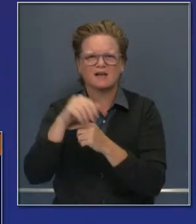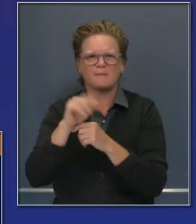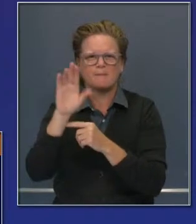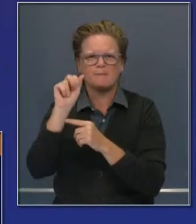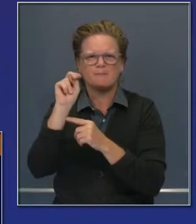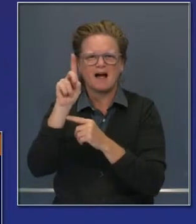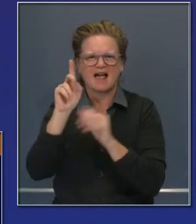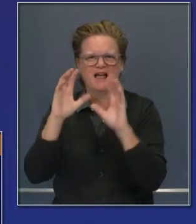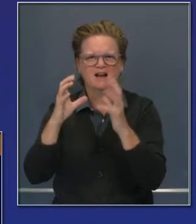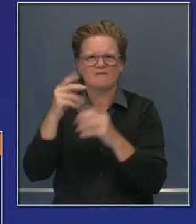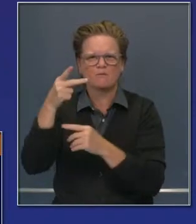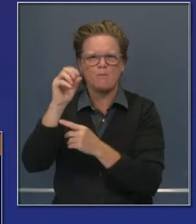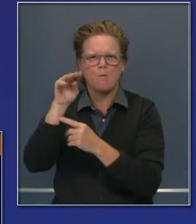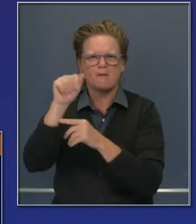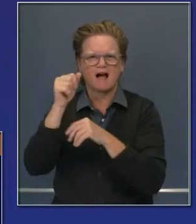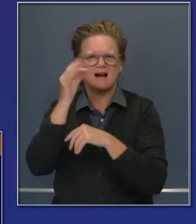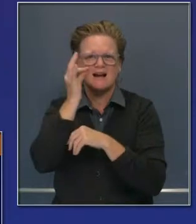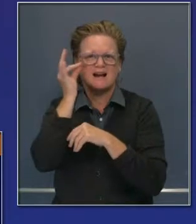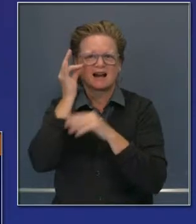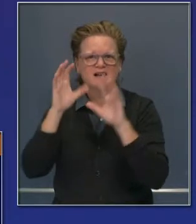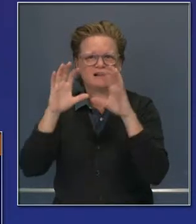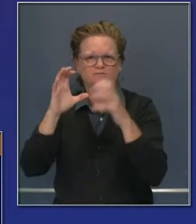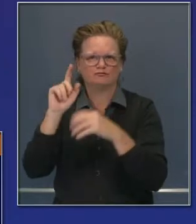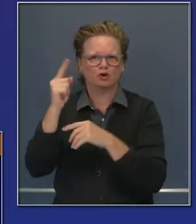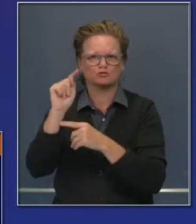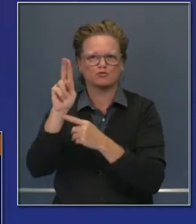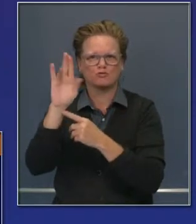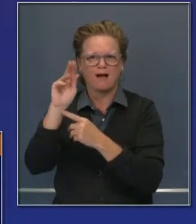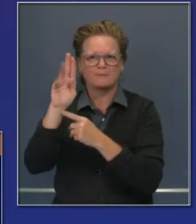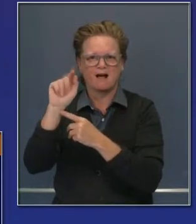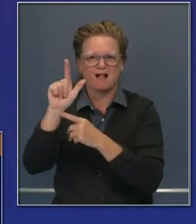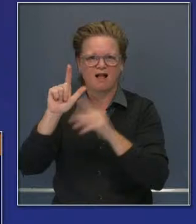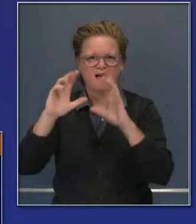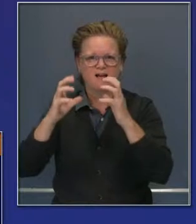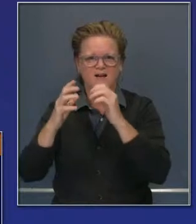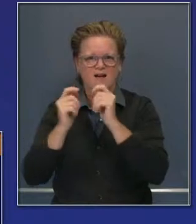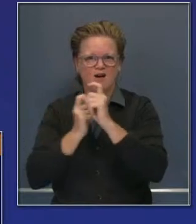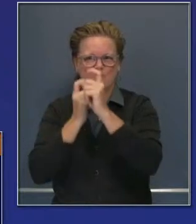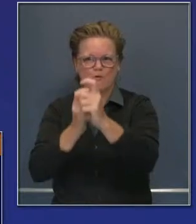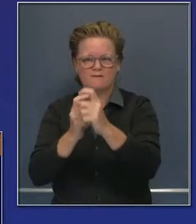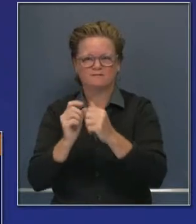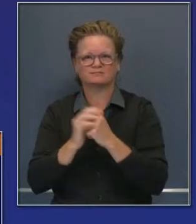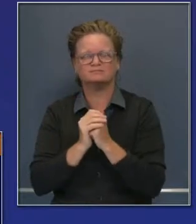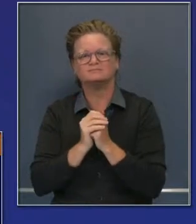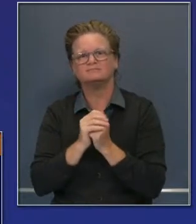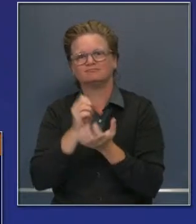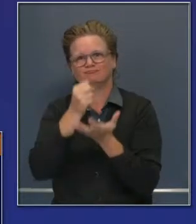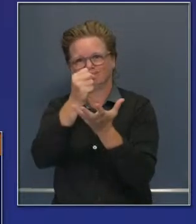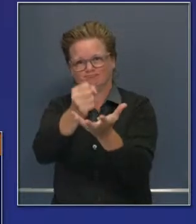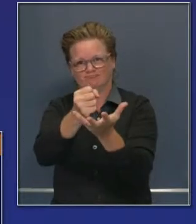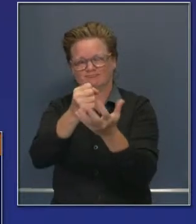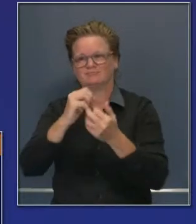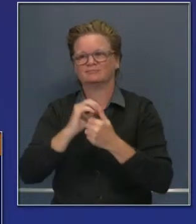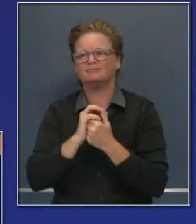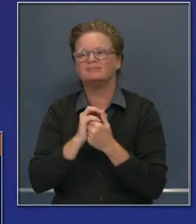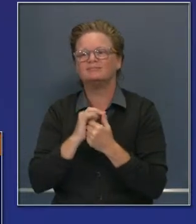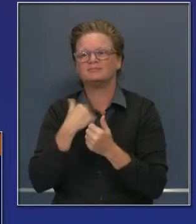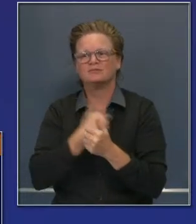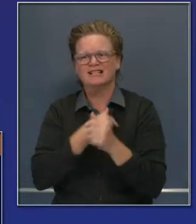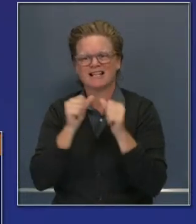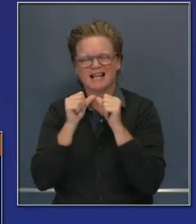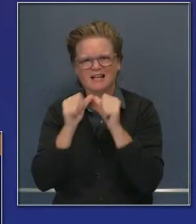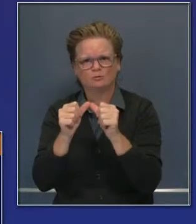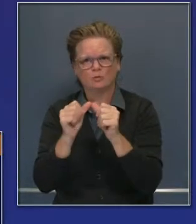them for their partnership. We hope it's not the last in terms of availing resources to our tribal nations.